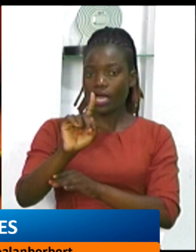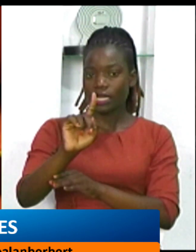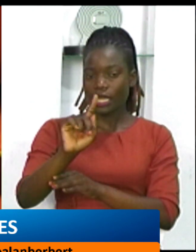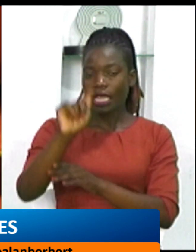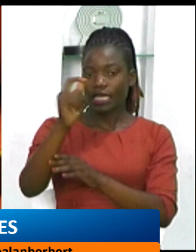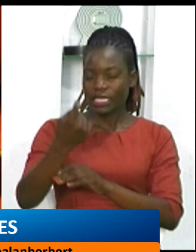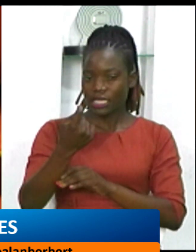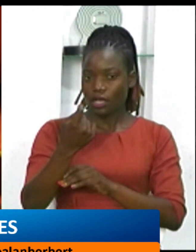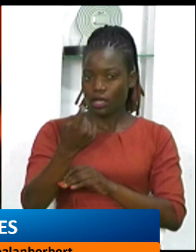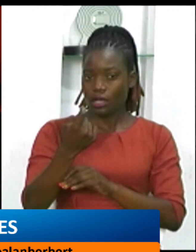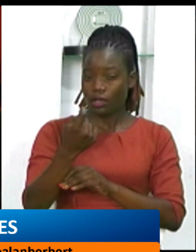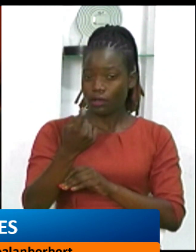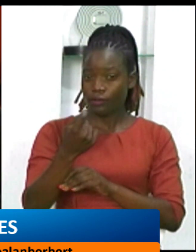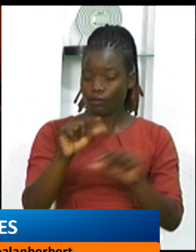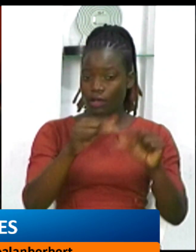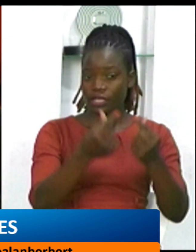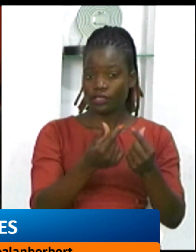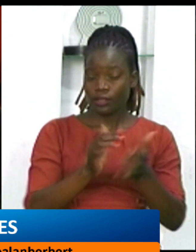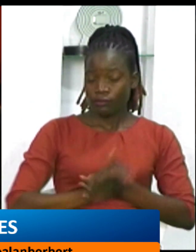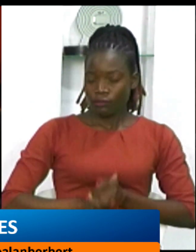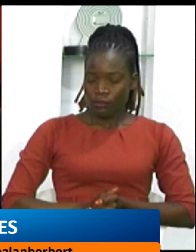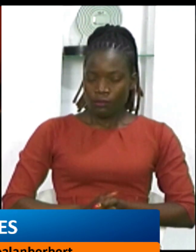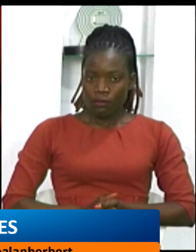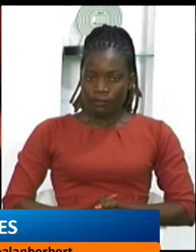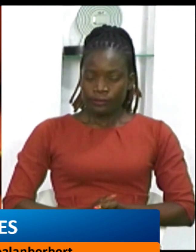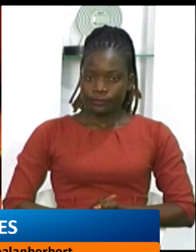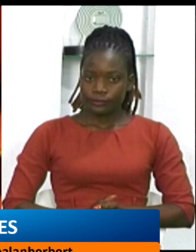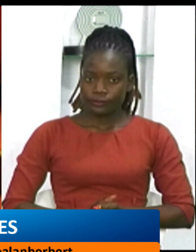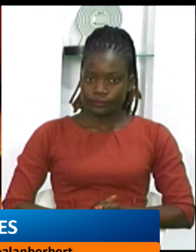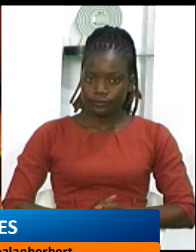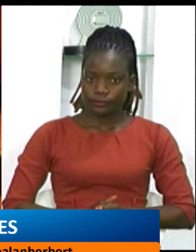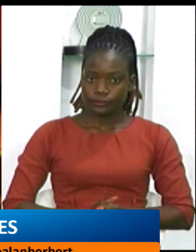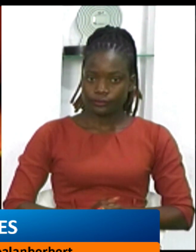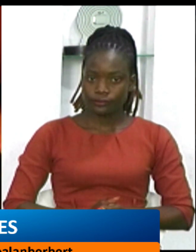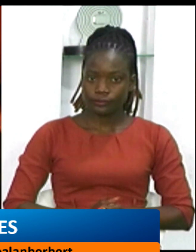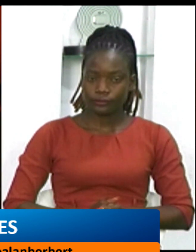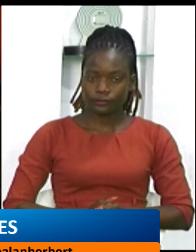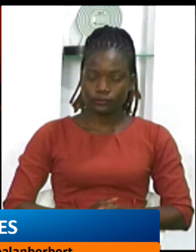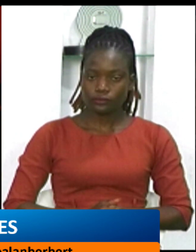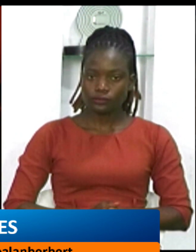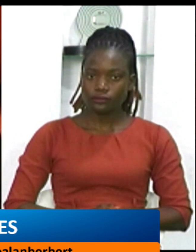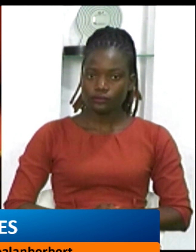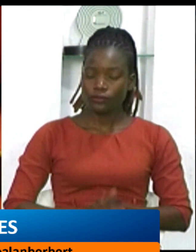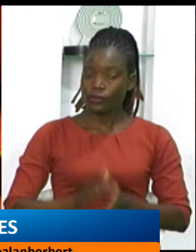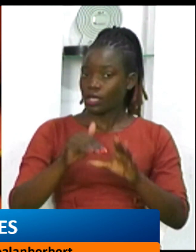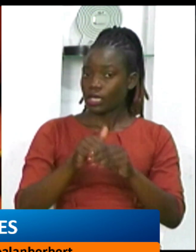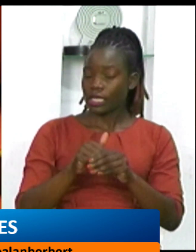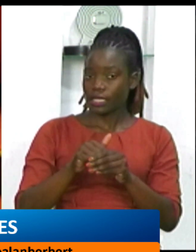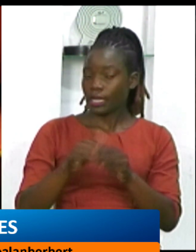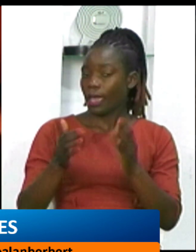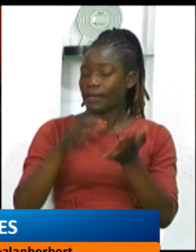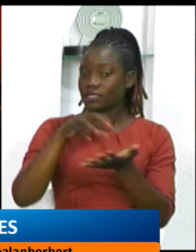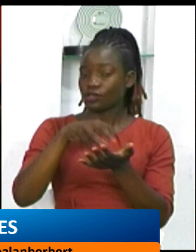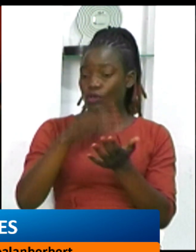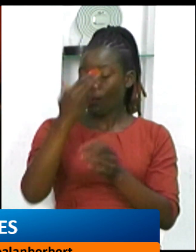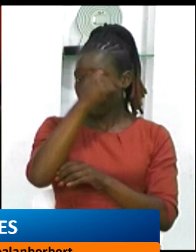Would that, Honorable Speaker, be putting the Honorable Member for Embakasi West in a very precarious situation, Honorable Speaker,